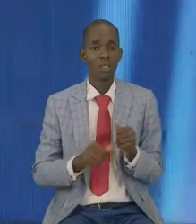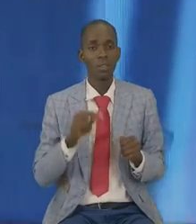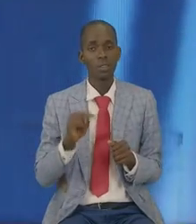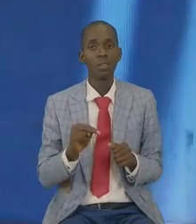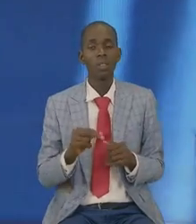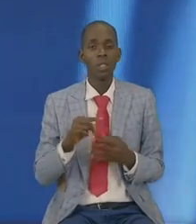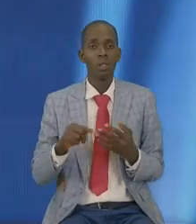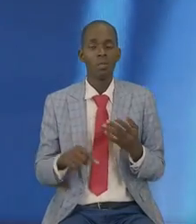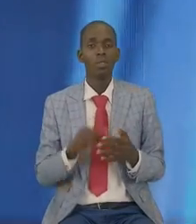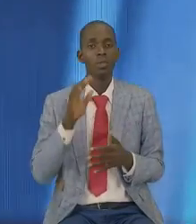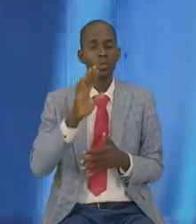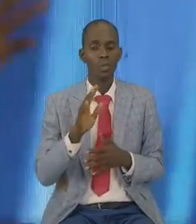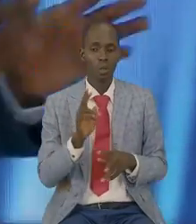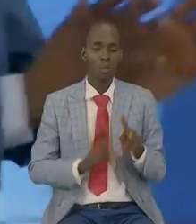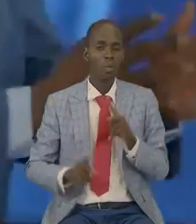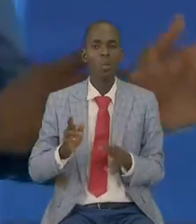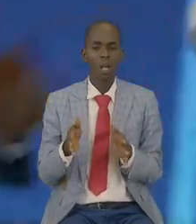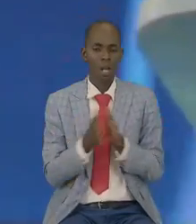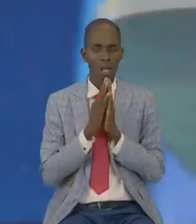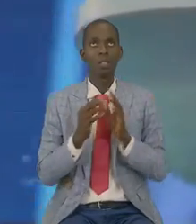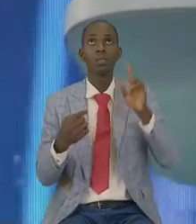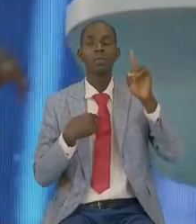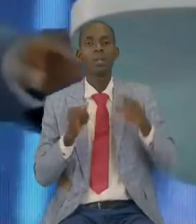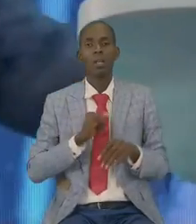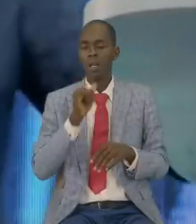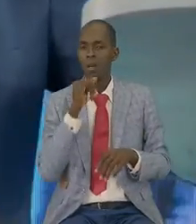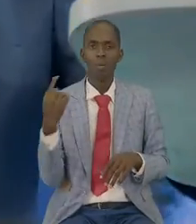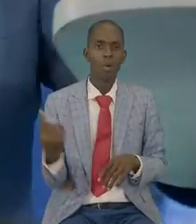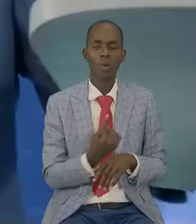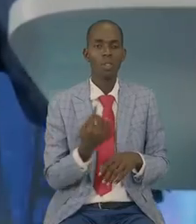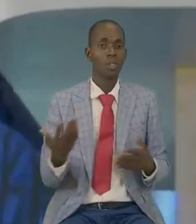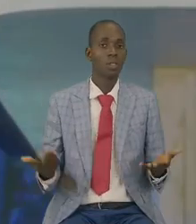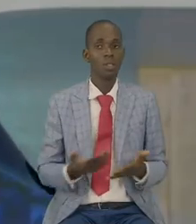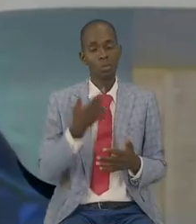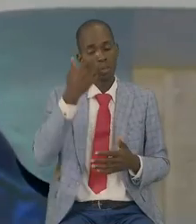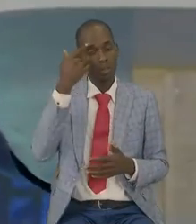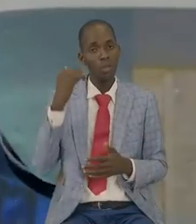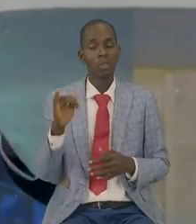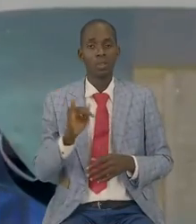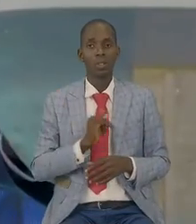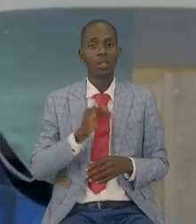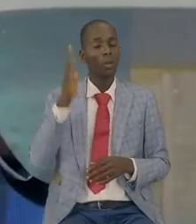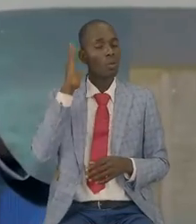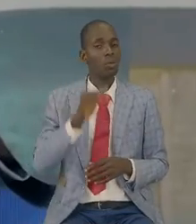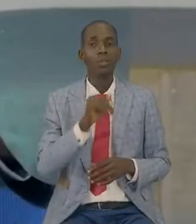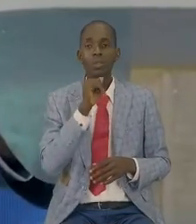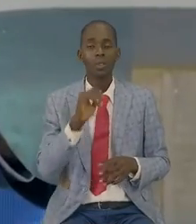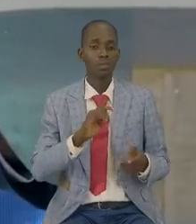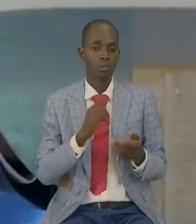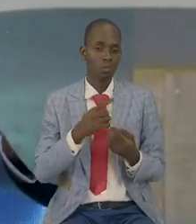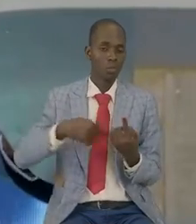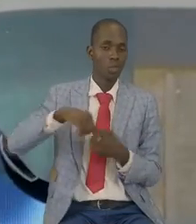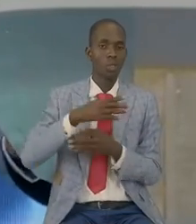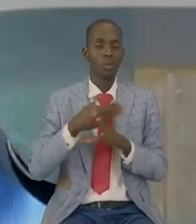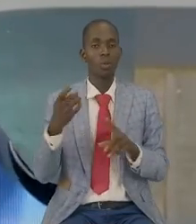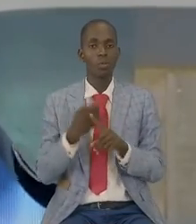even among your offspring, ask me. I'm always there because I will not turn away from them